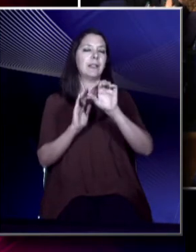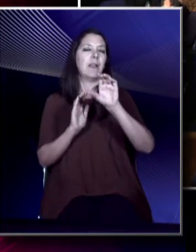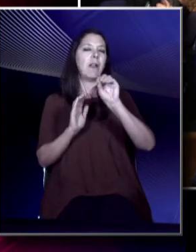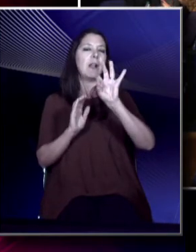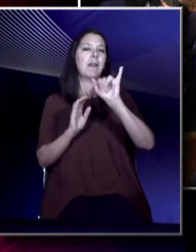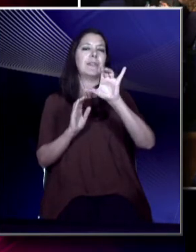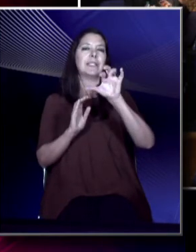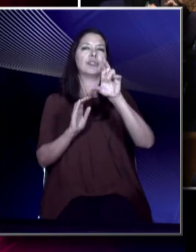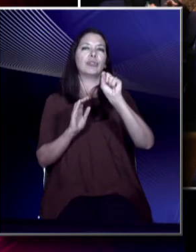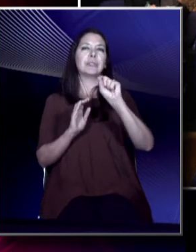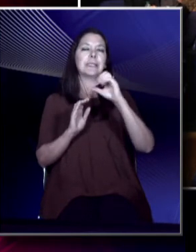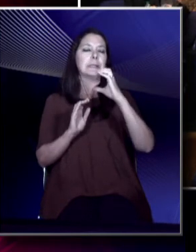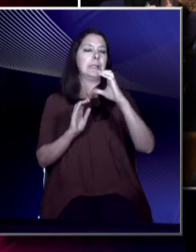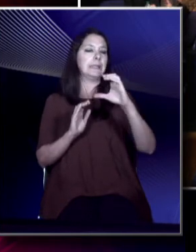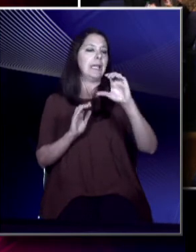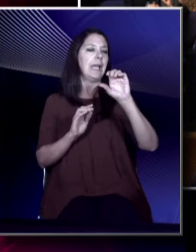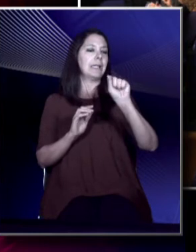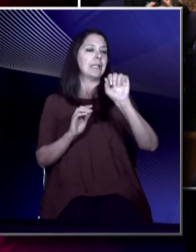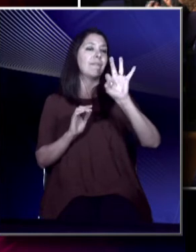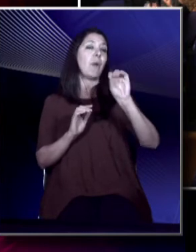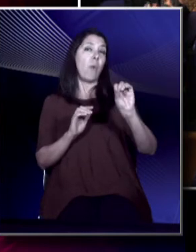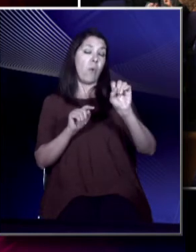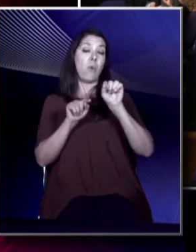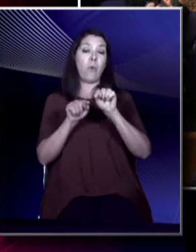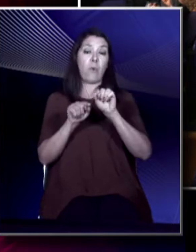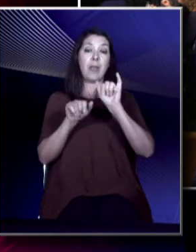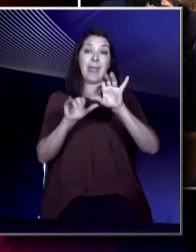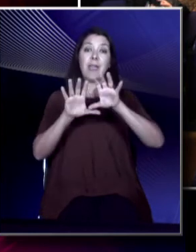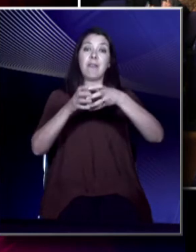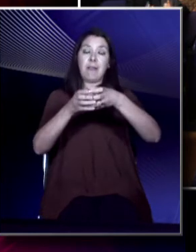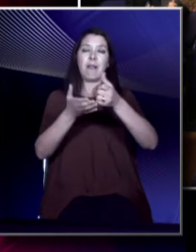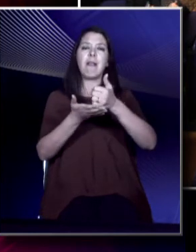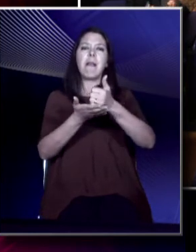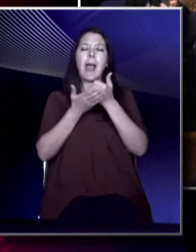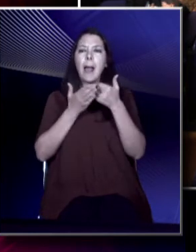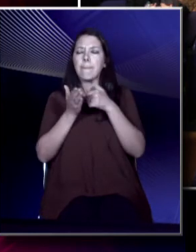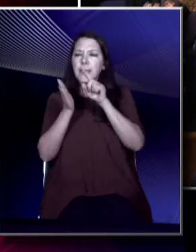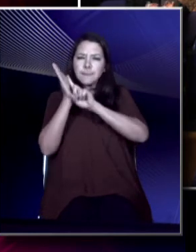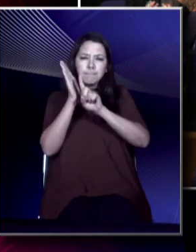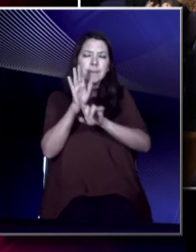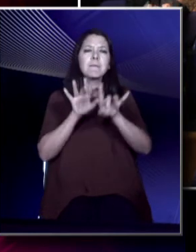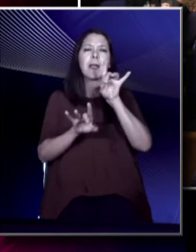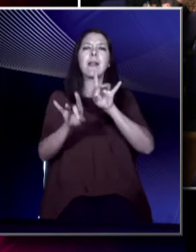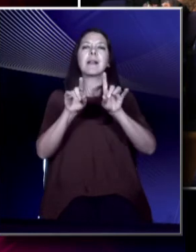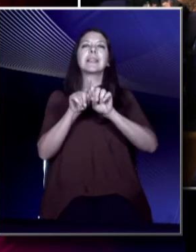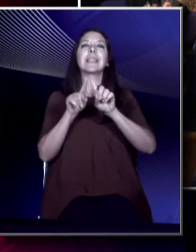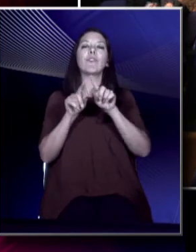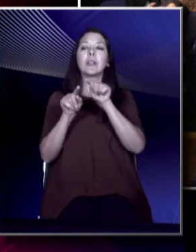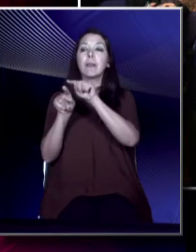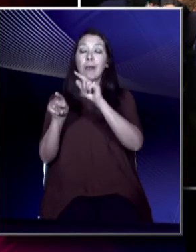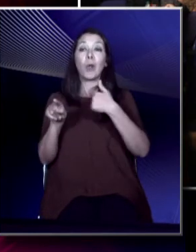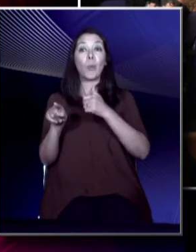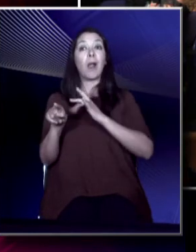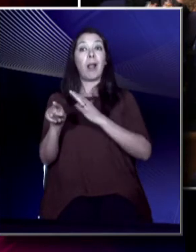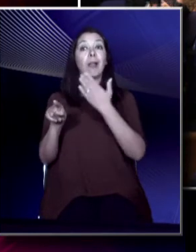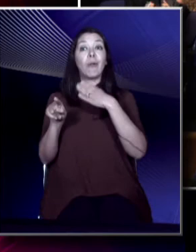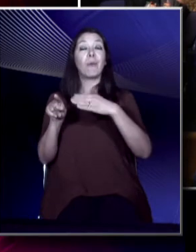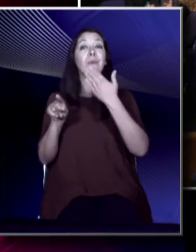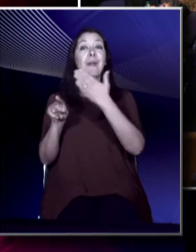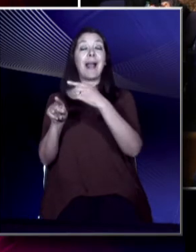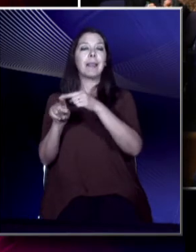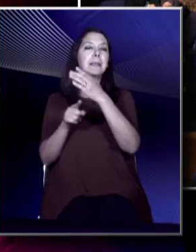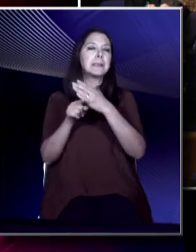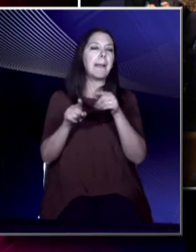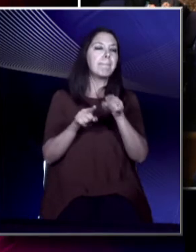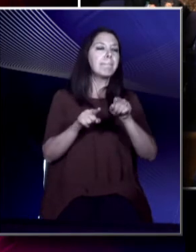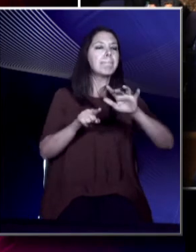CCSSO, and they helped us to identify some areas where we're doing well and other areas where we still